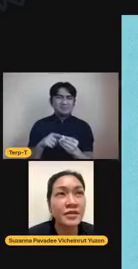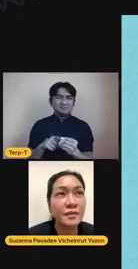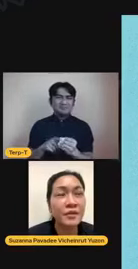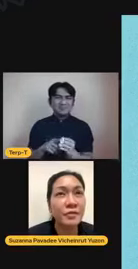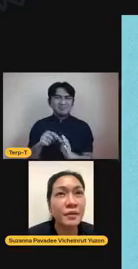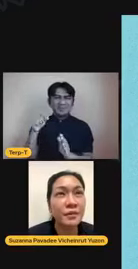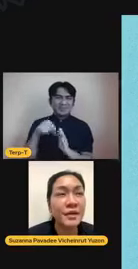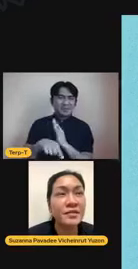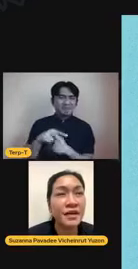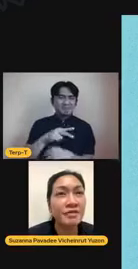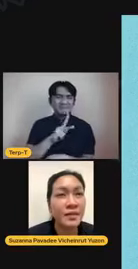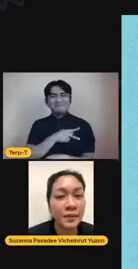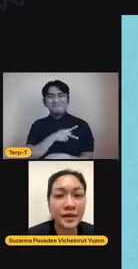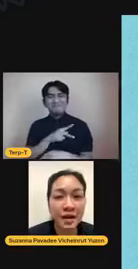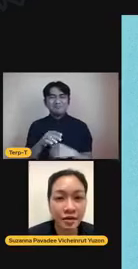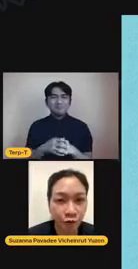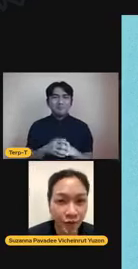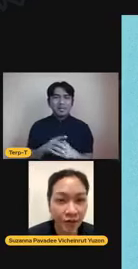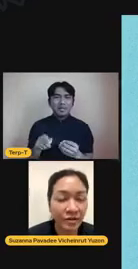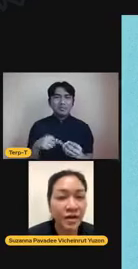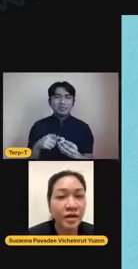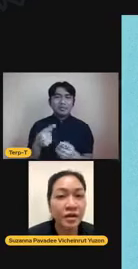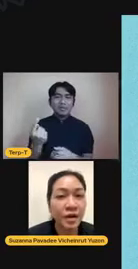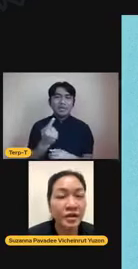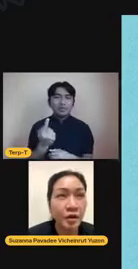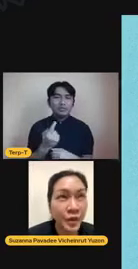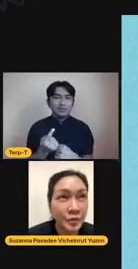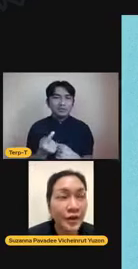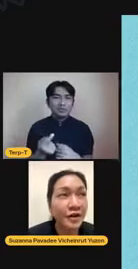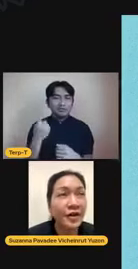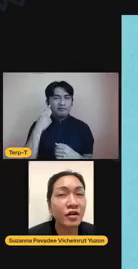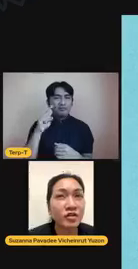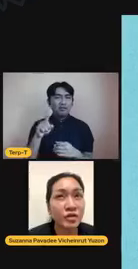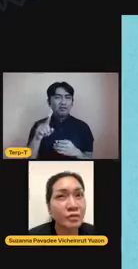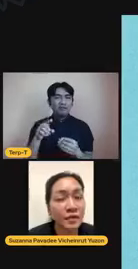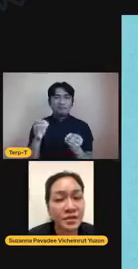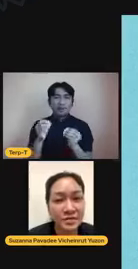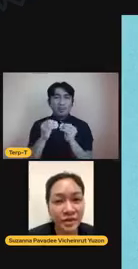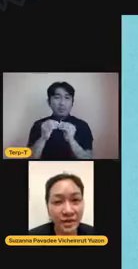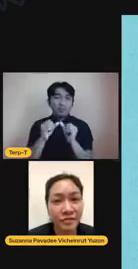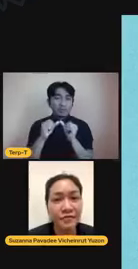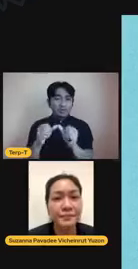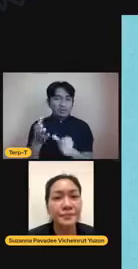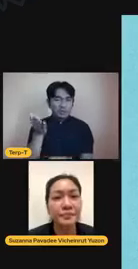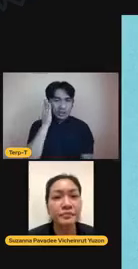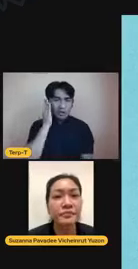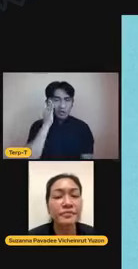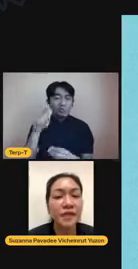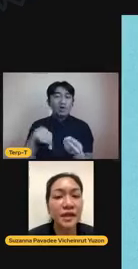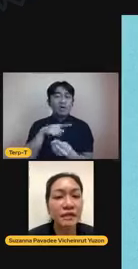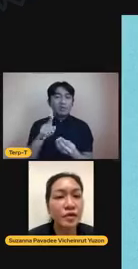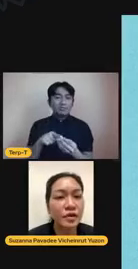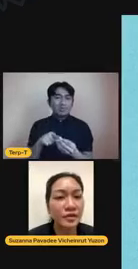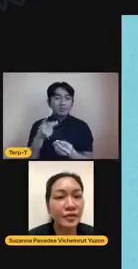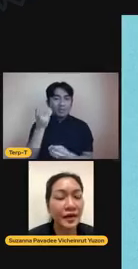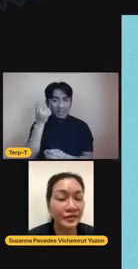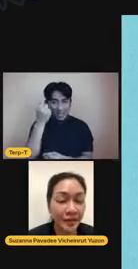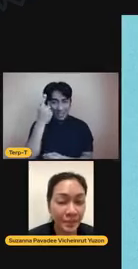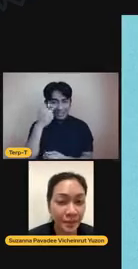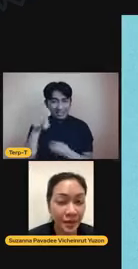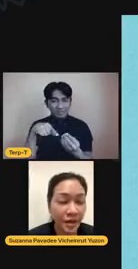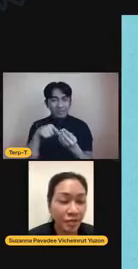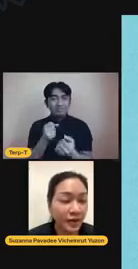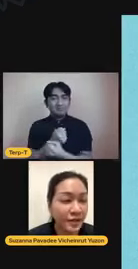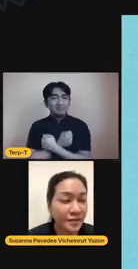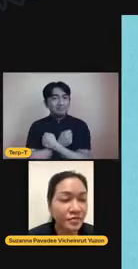that it's coming from a place of maybe not knowing better, and also a place of love. And of course, if we have